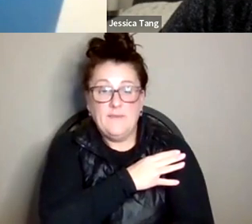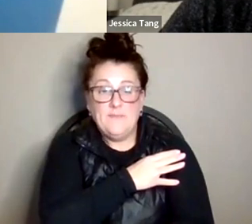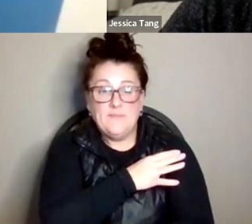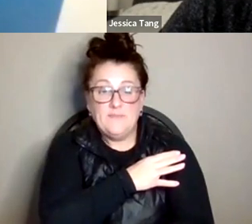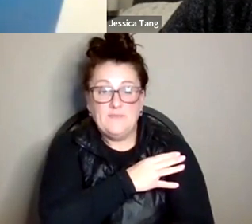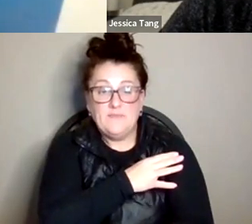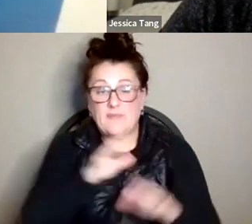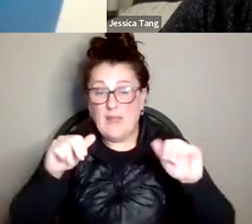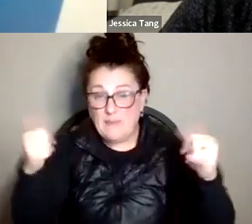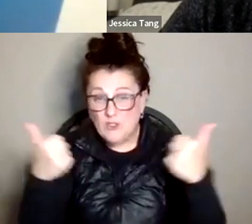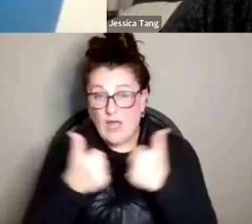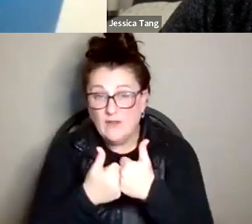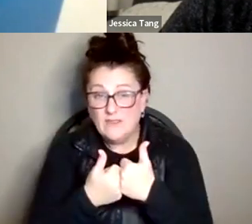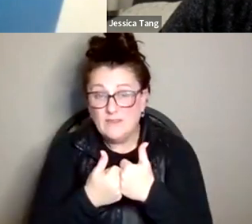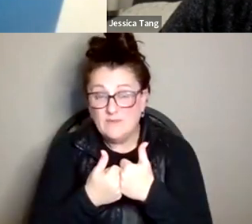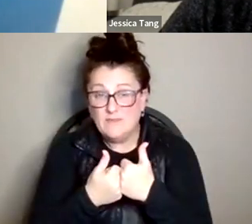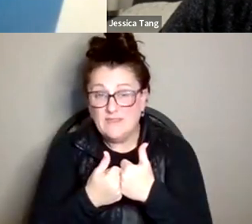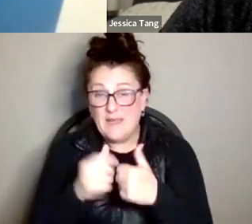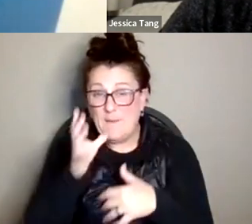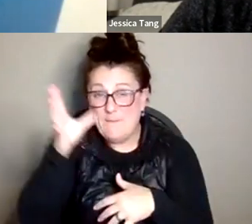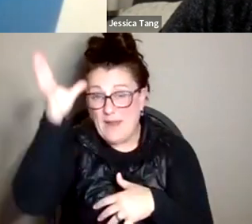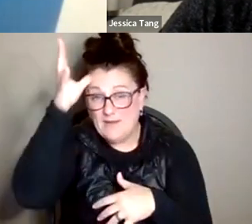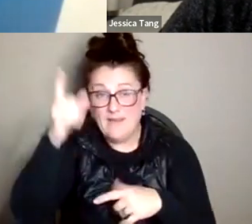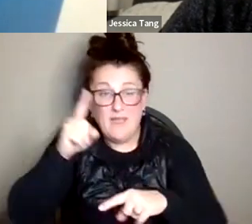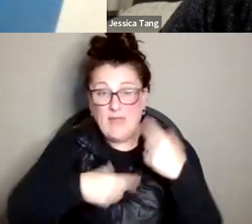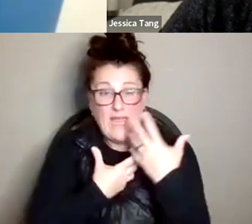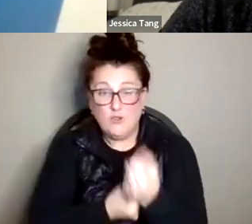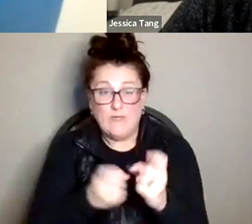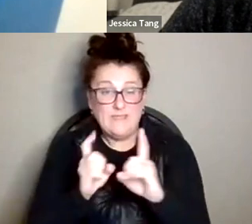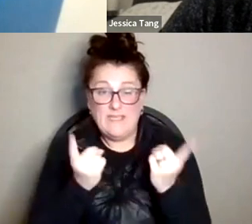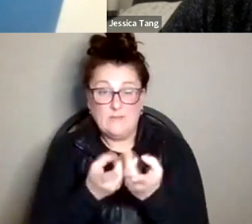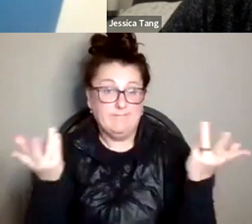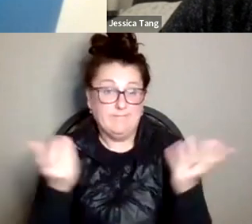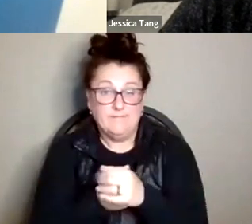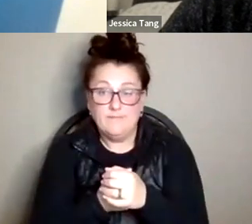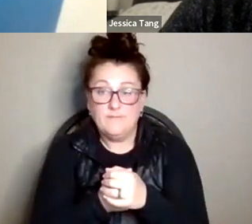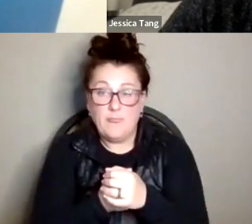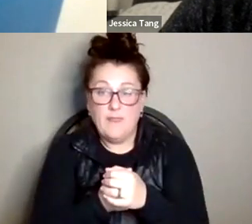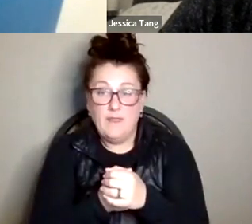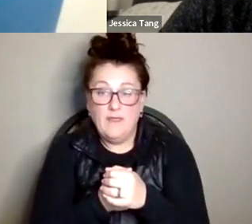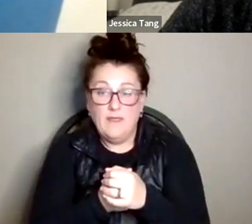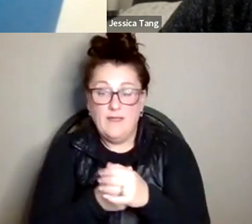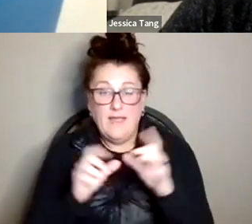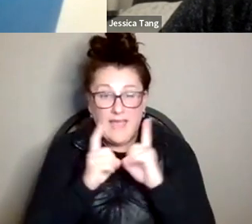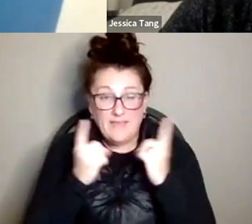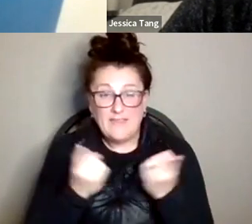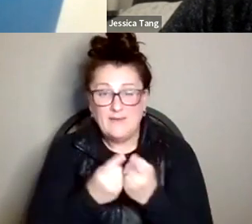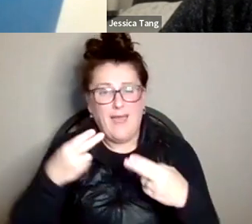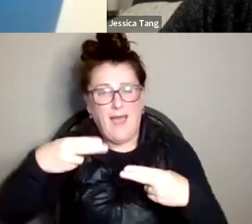it could be challenging, but I do second the parent that say that we can't trust the district. And also we're in districts with highly